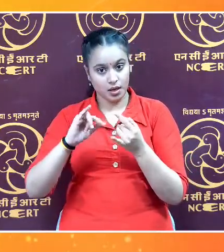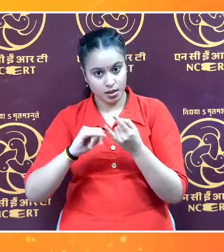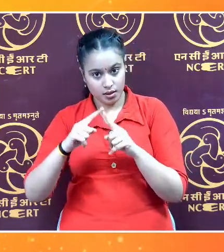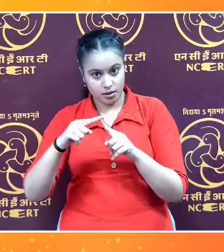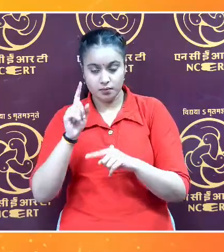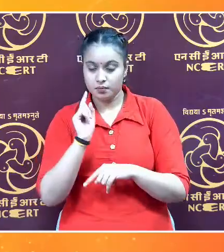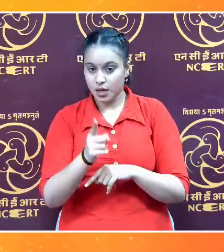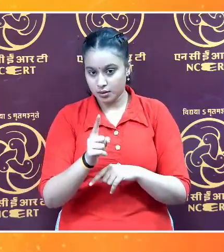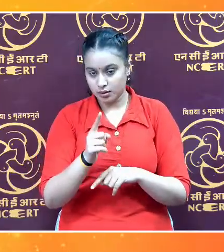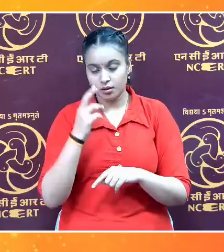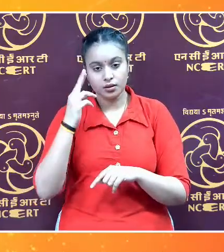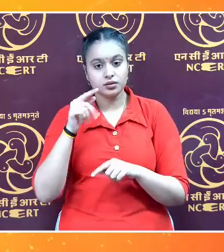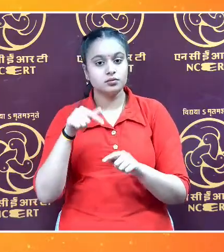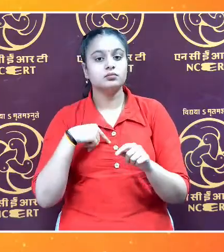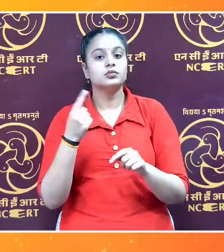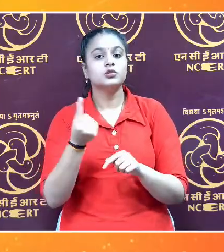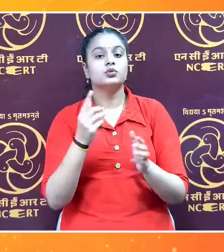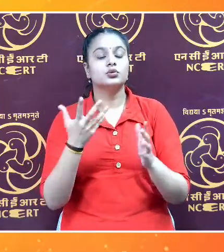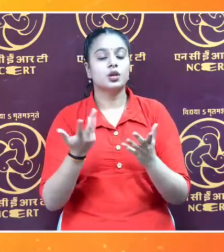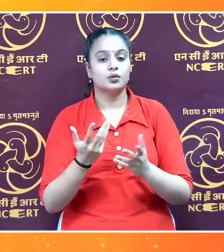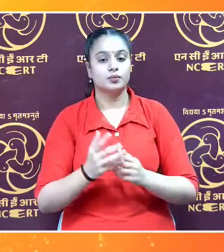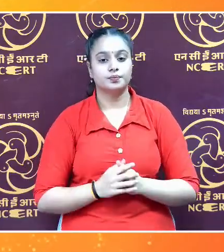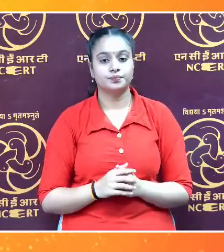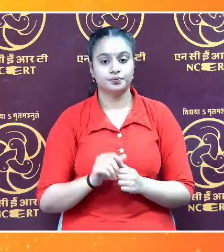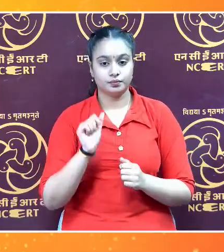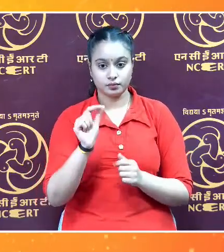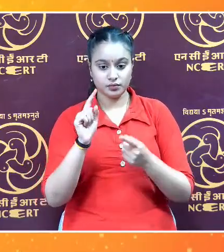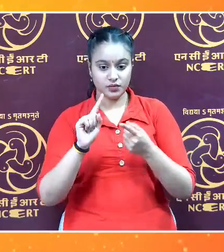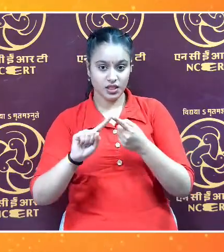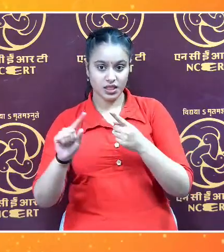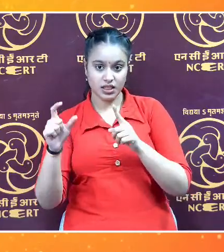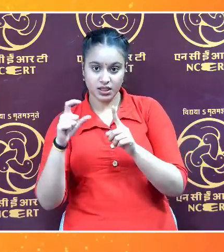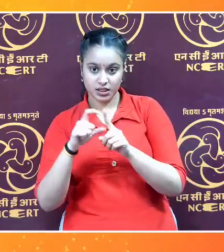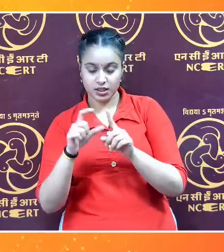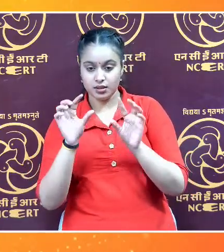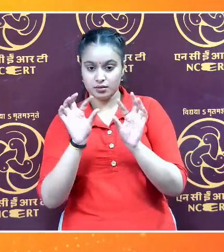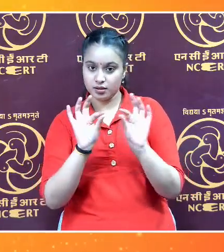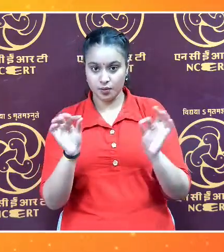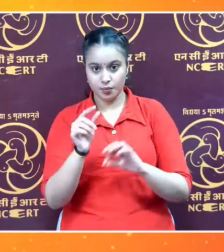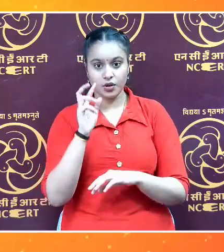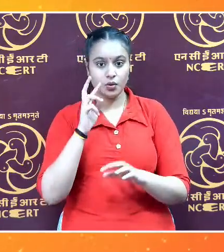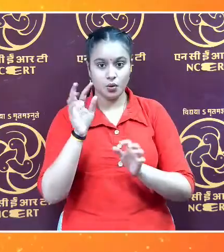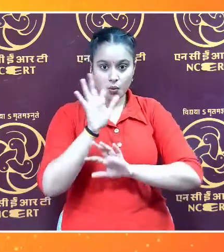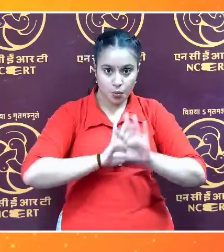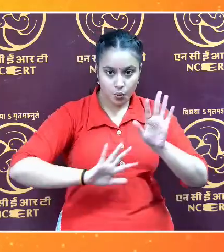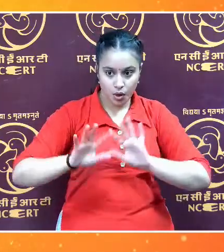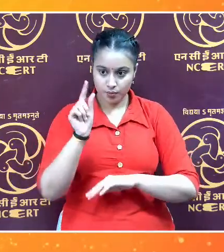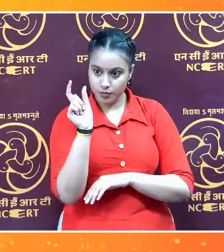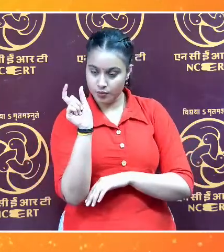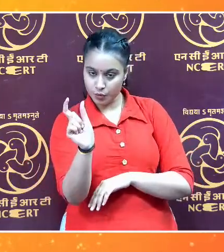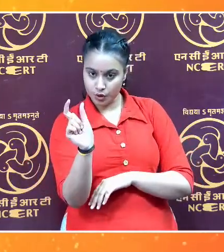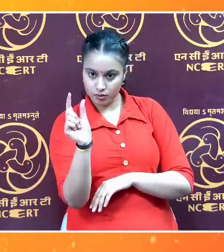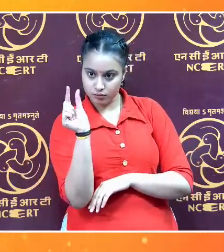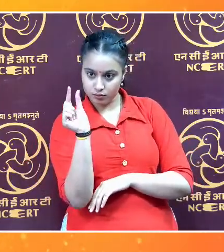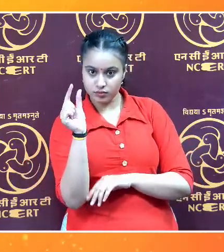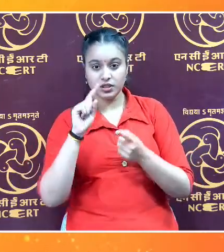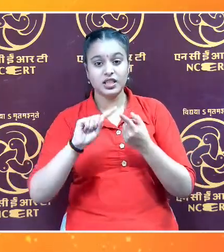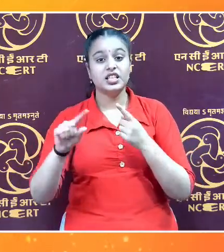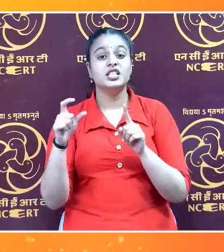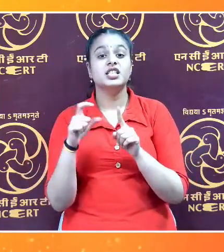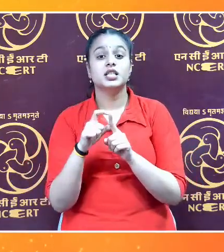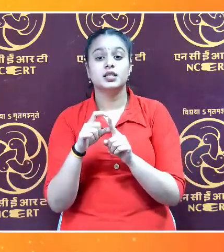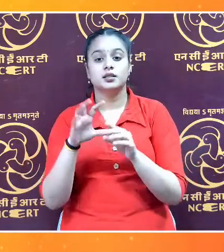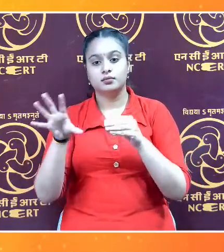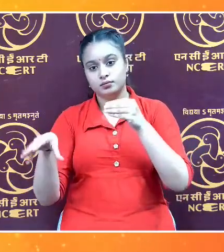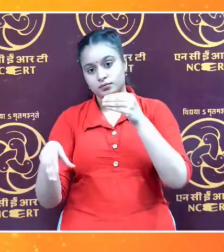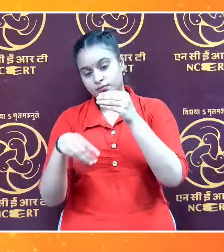in past. How it is used? You can place ed to the simple verbs. Okay. They are called regular verbs, and to this, if we add